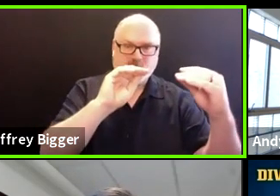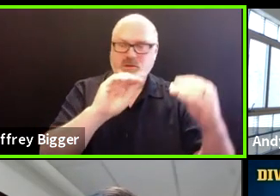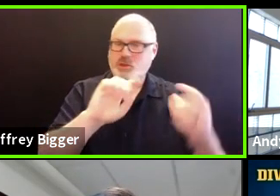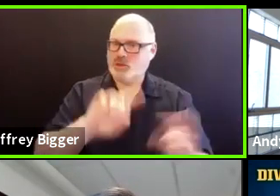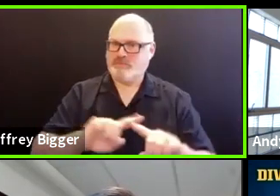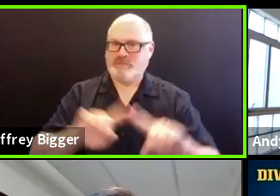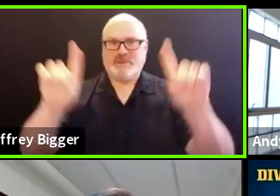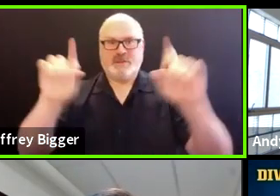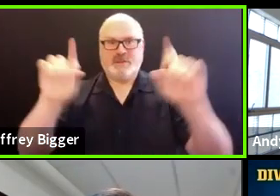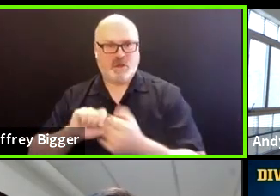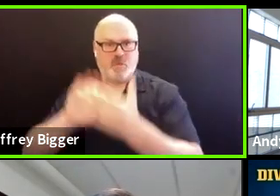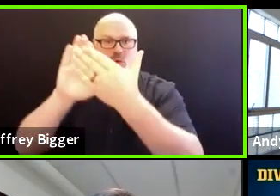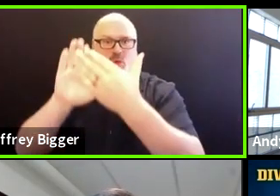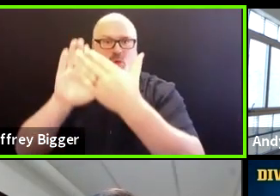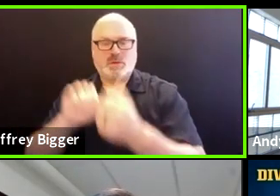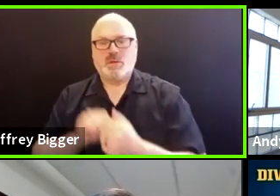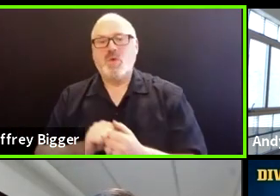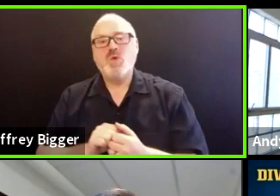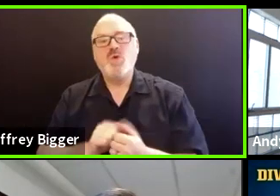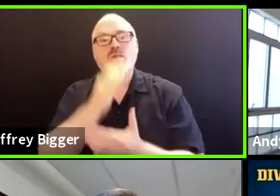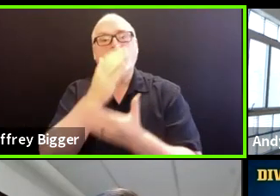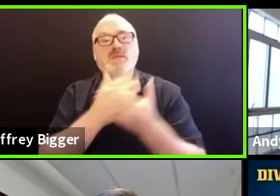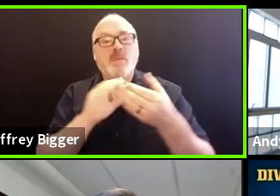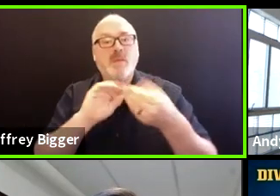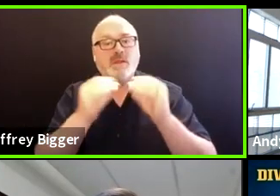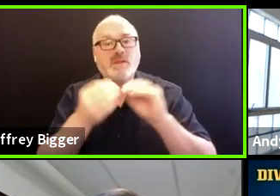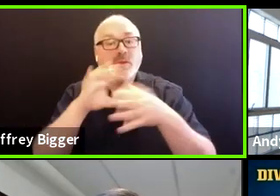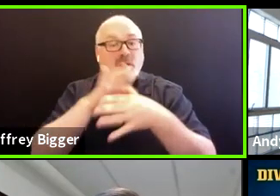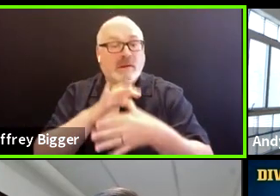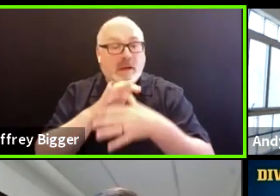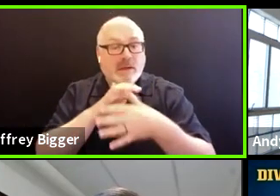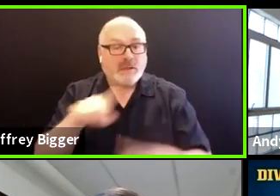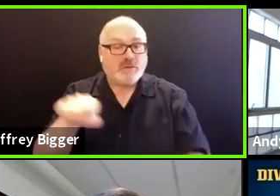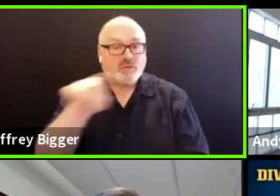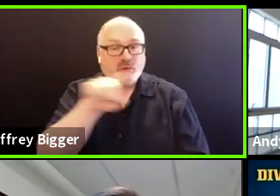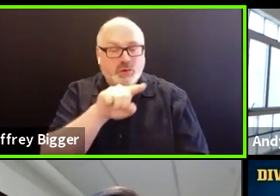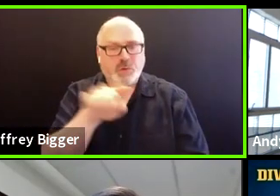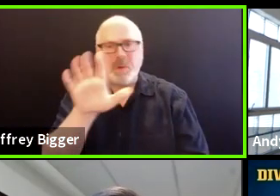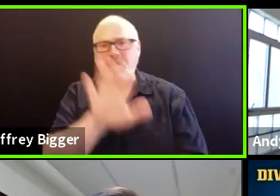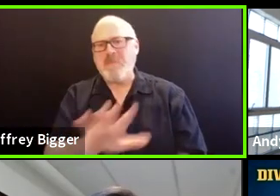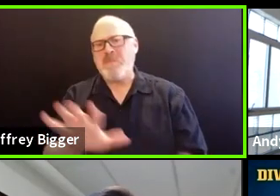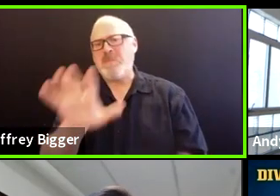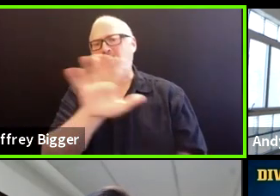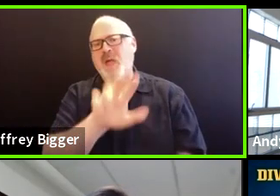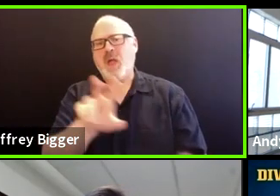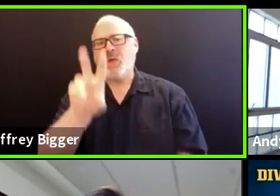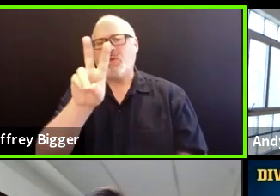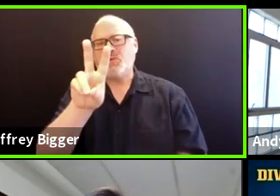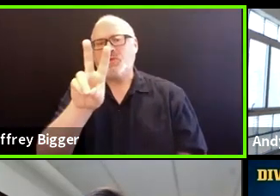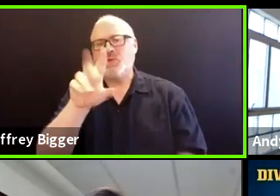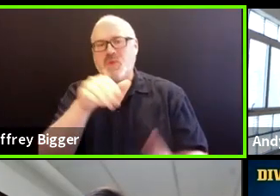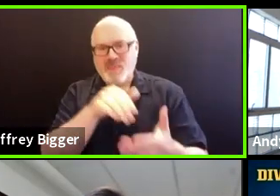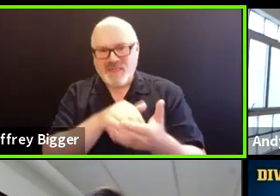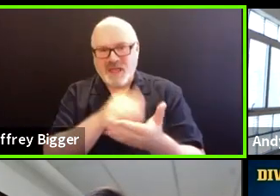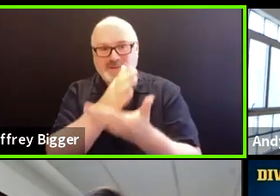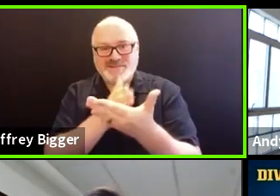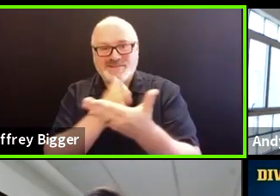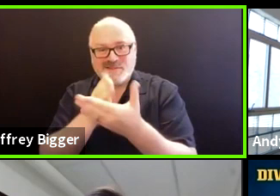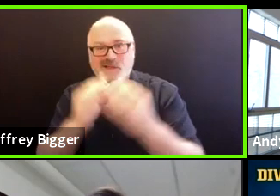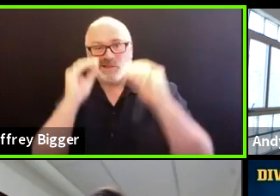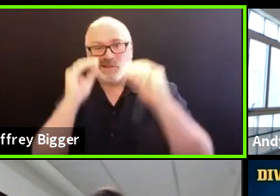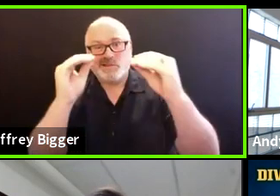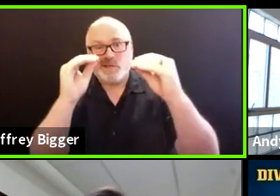just to put some of these numbers into context, approximately 2,000 sections taught to